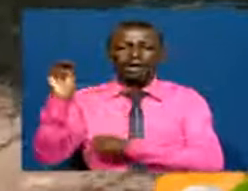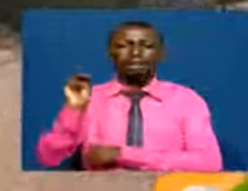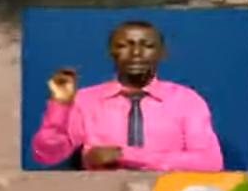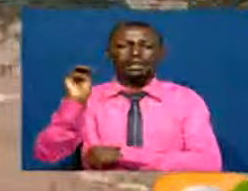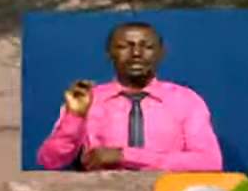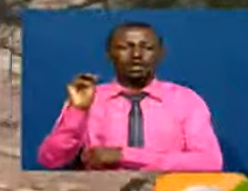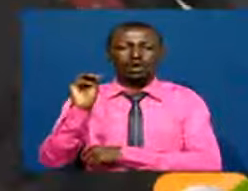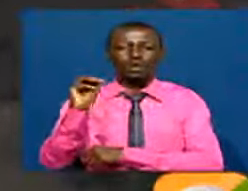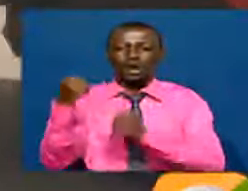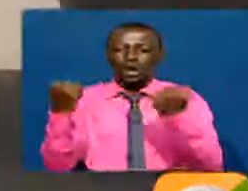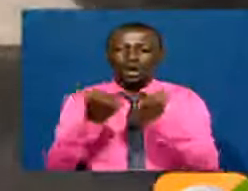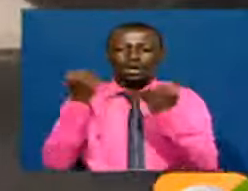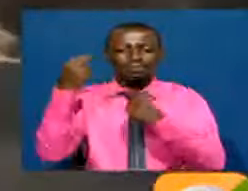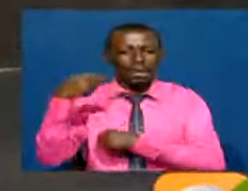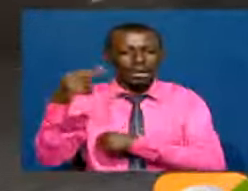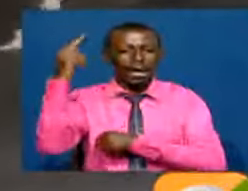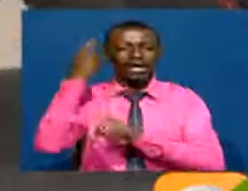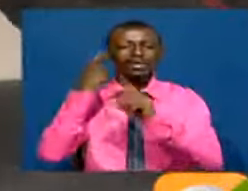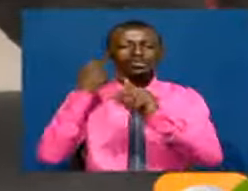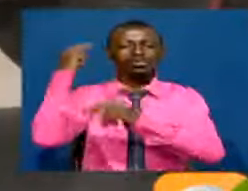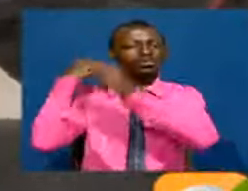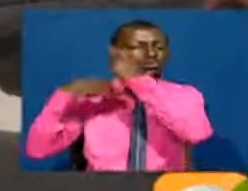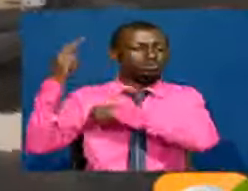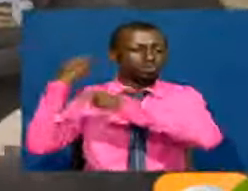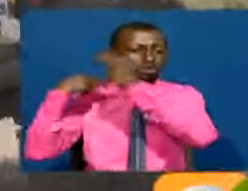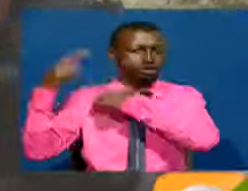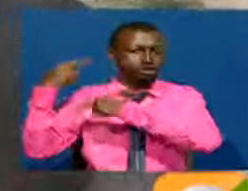in the history of the Rhino Charge.